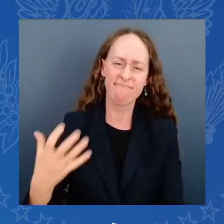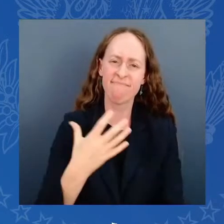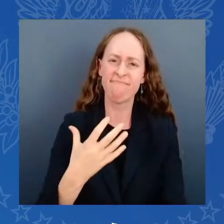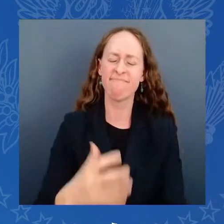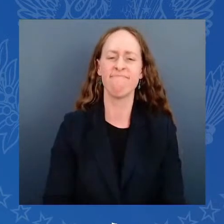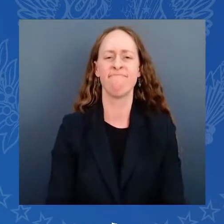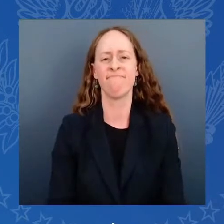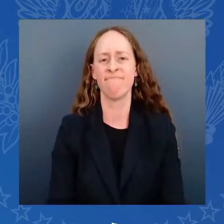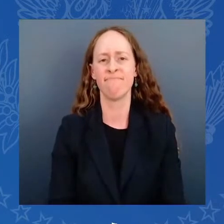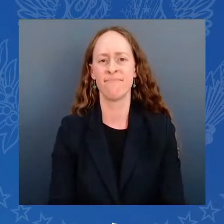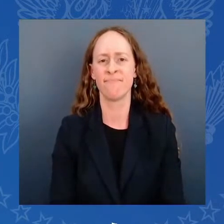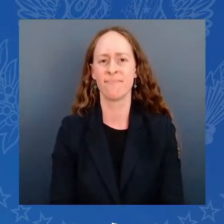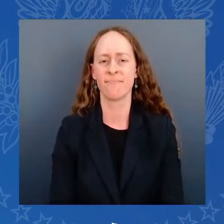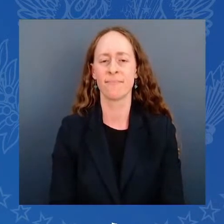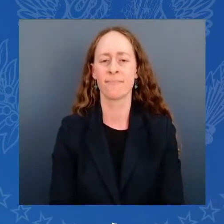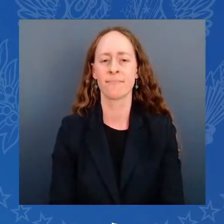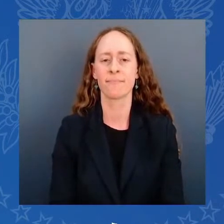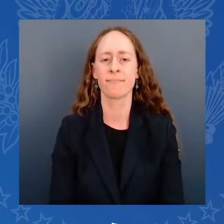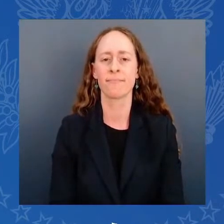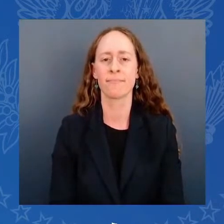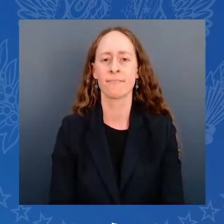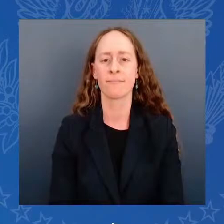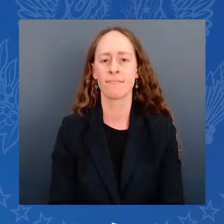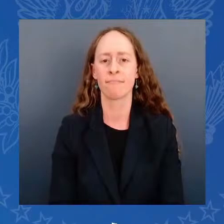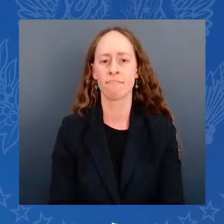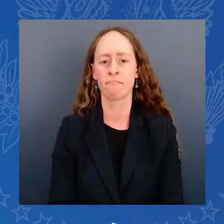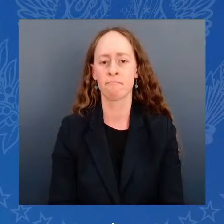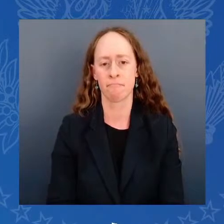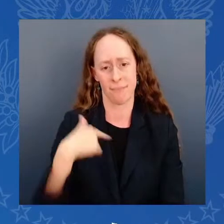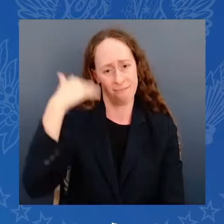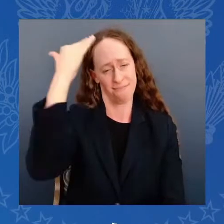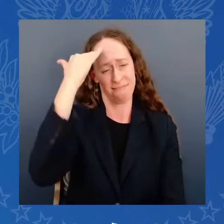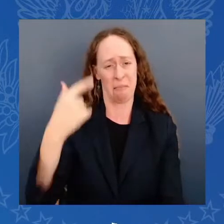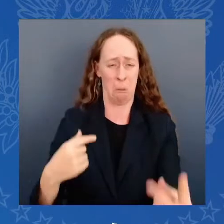I know I don't look it, but I served in the Senate for 36 years,